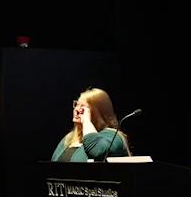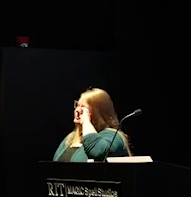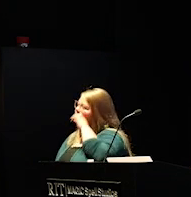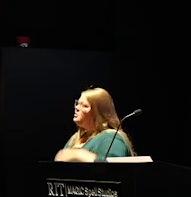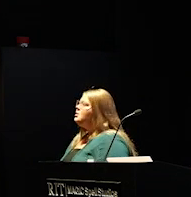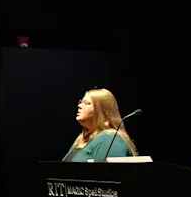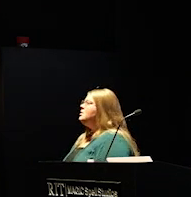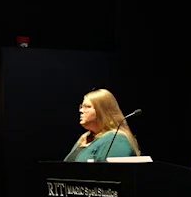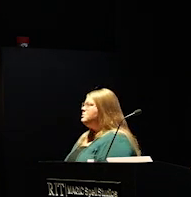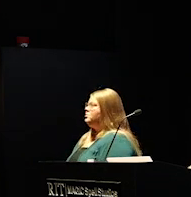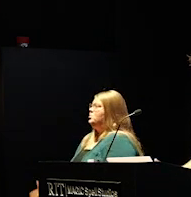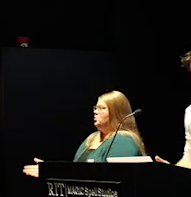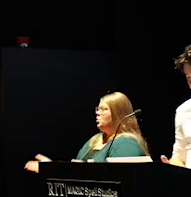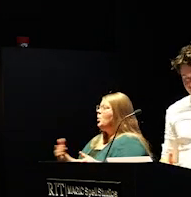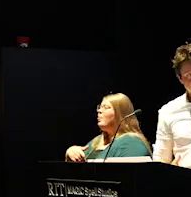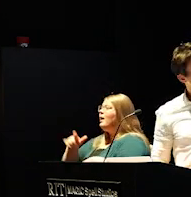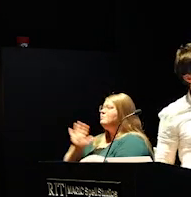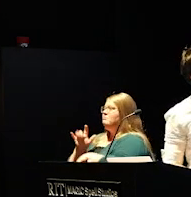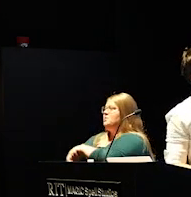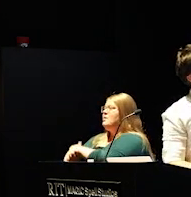it's 2012. We're opening this restaurant.